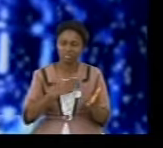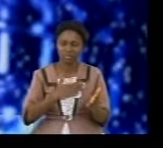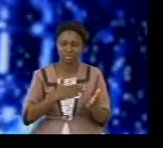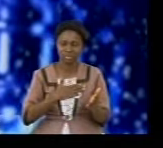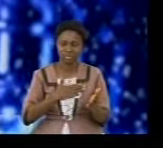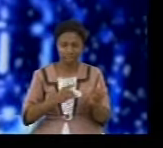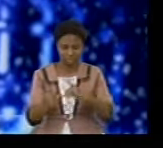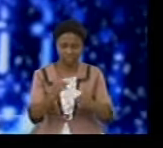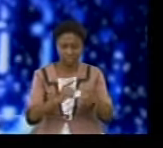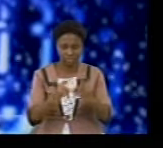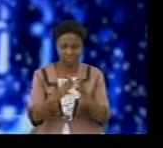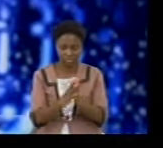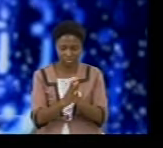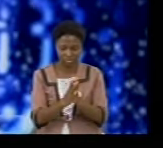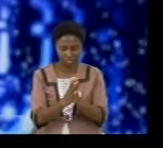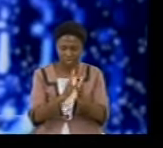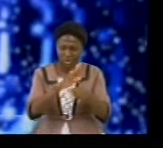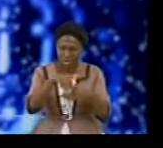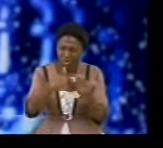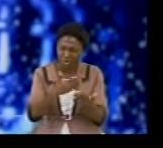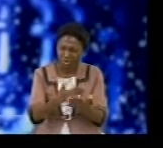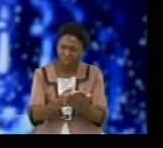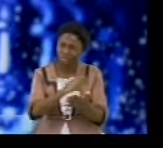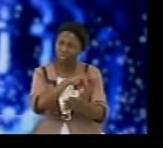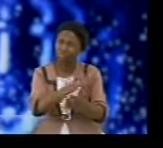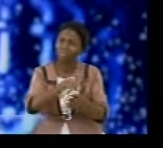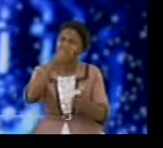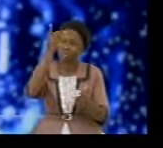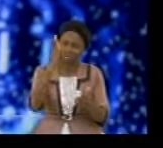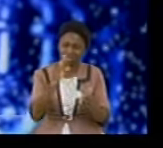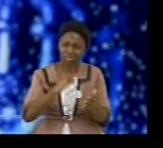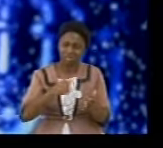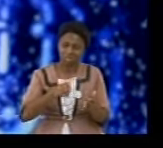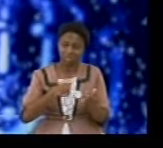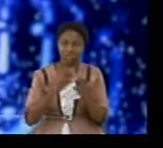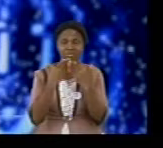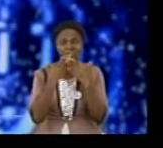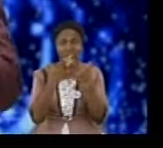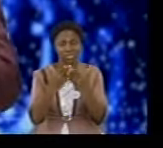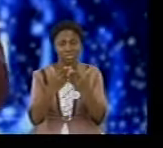me. Almighty God, I thank you for what you made me to hear.